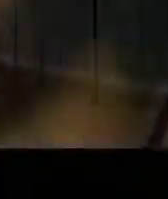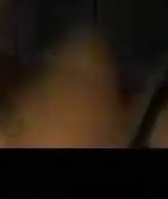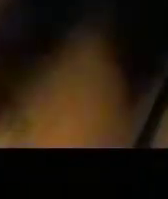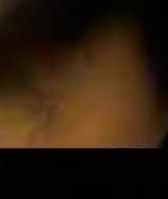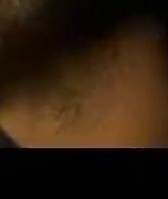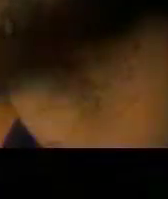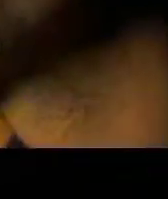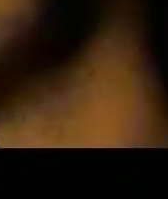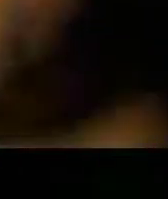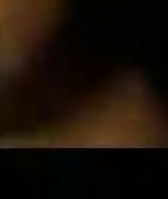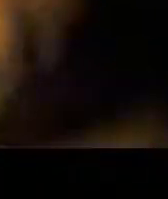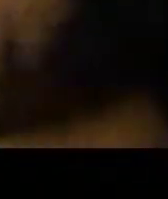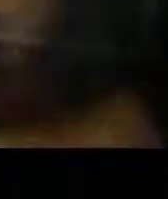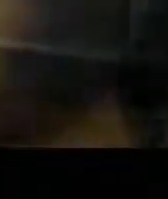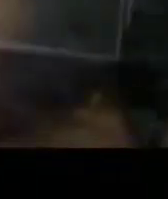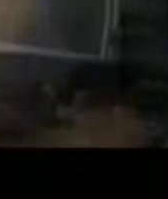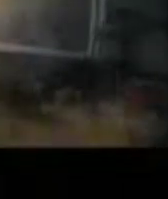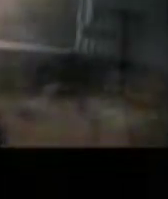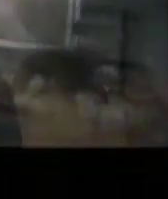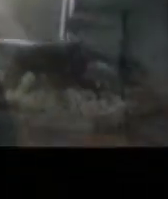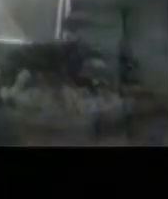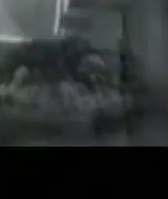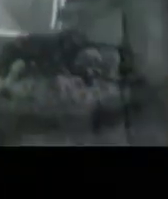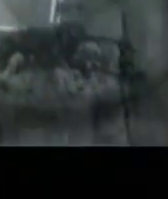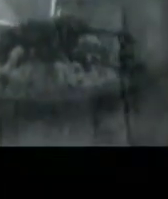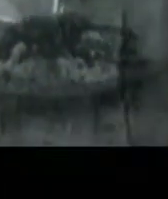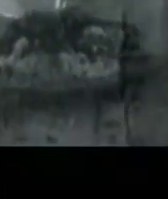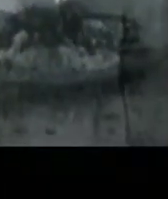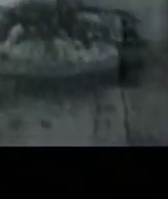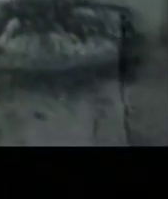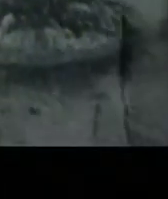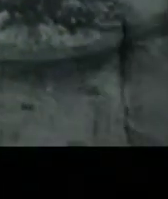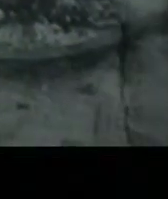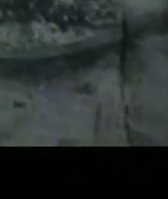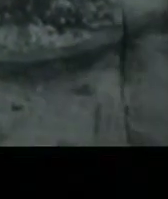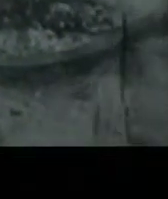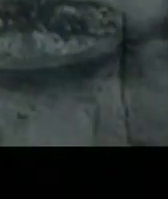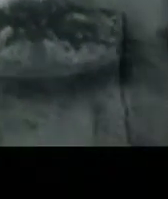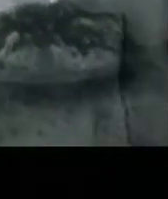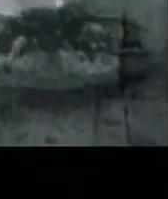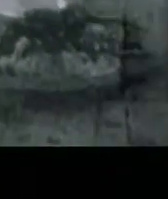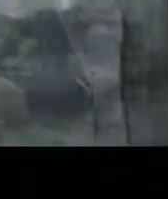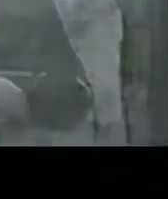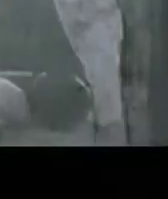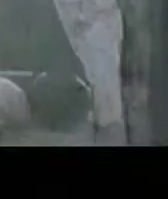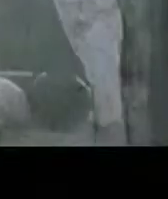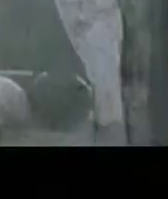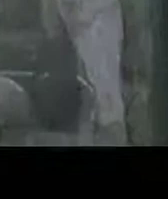all the words in truth that were spoken that the wind has blown